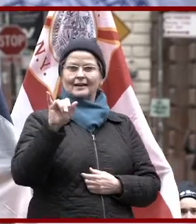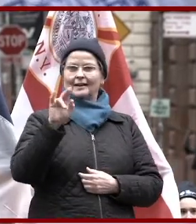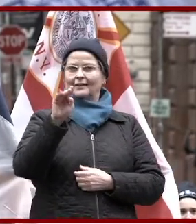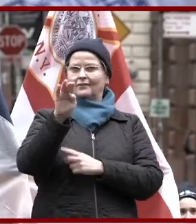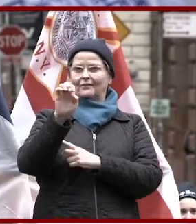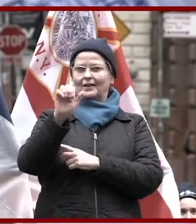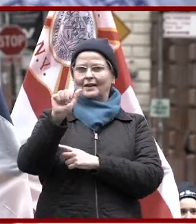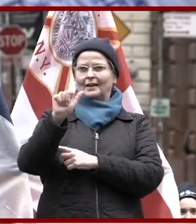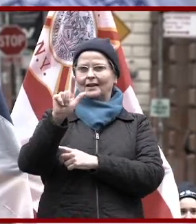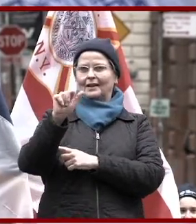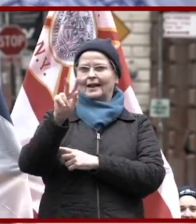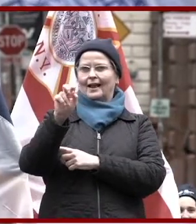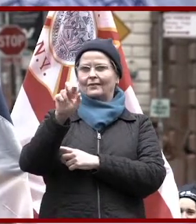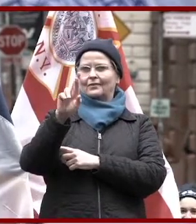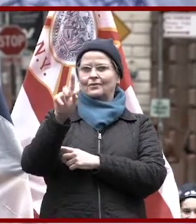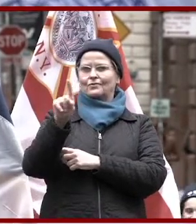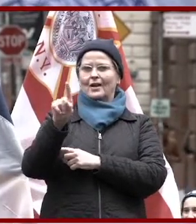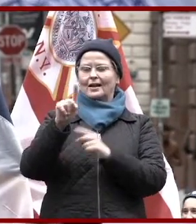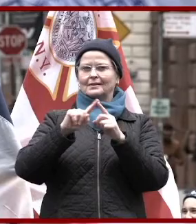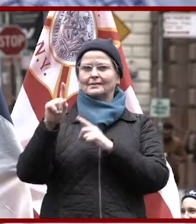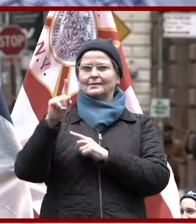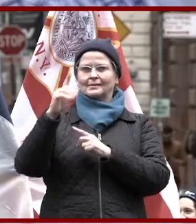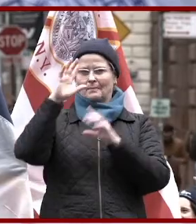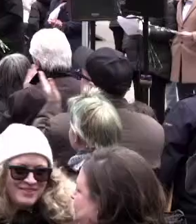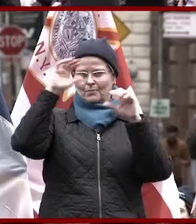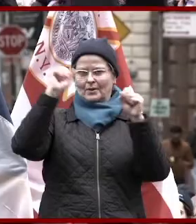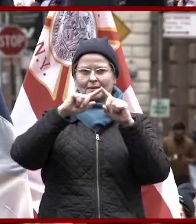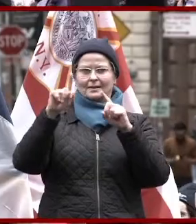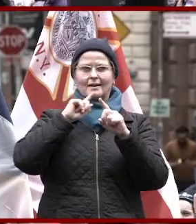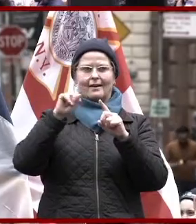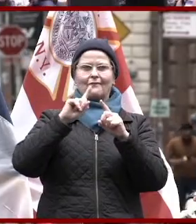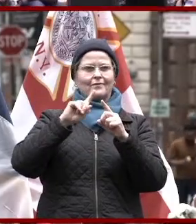of the New York City Central Labor Council. Please give him a hand.